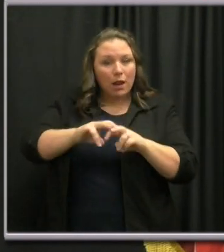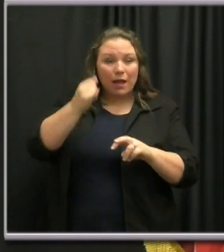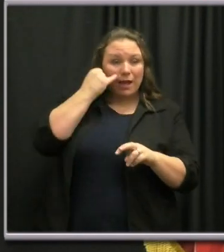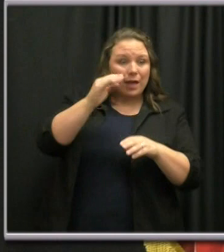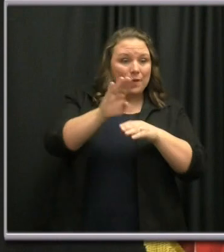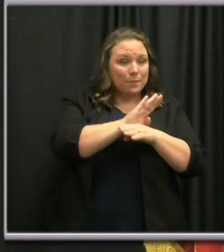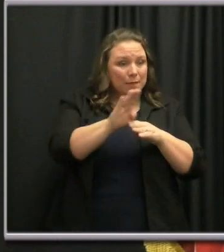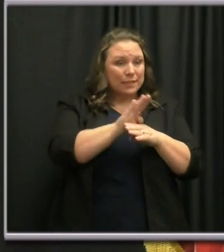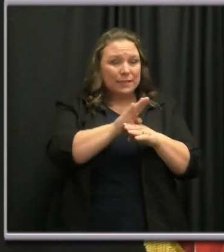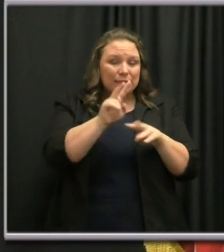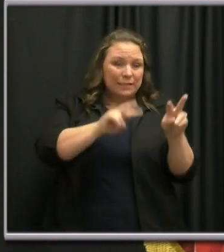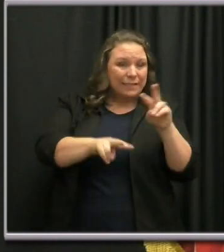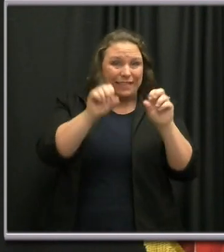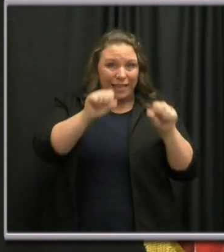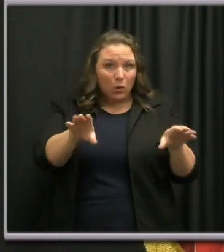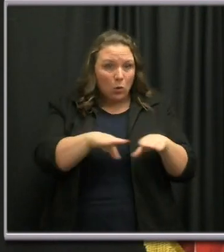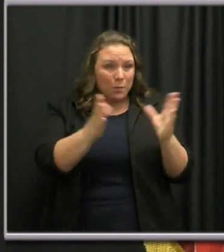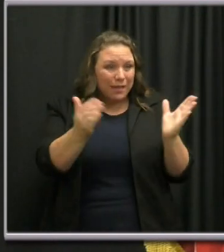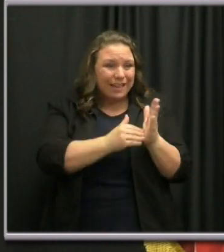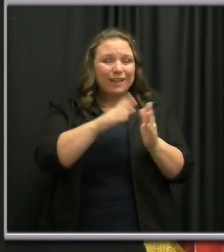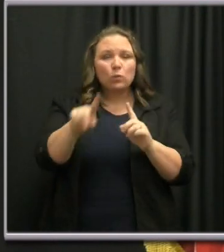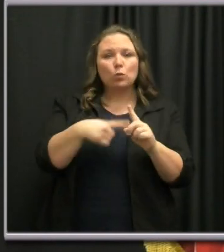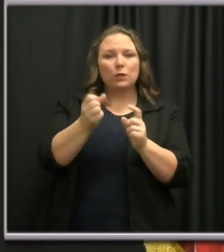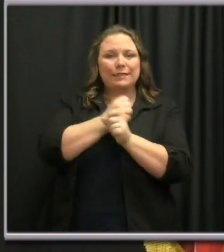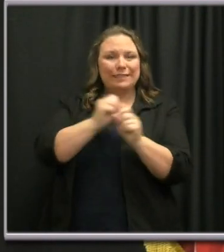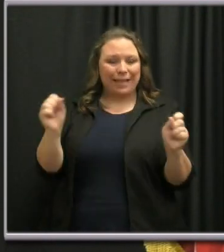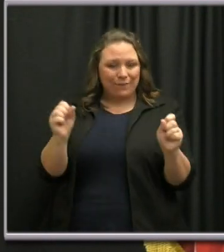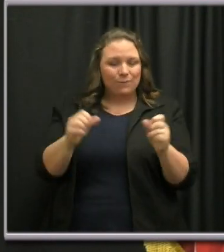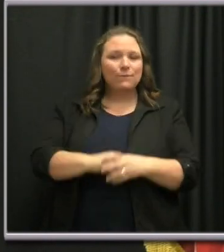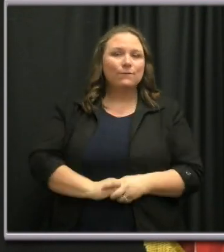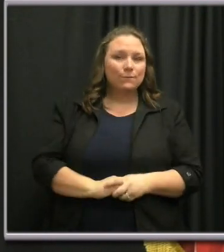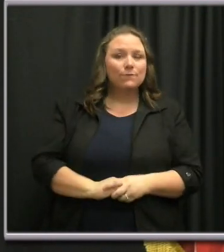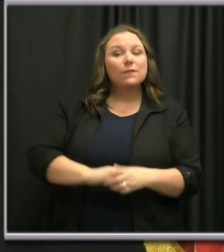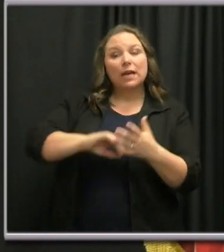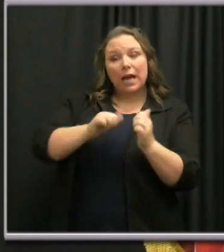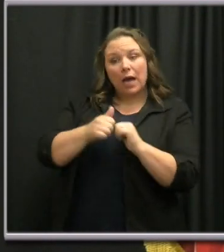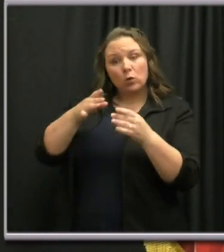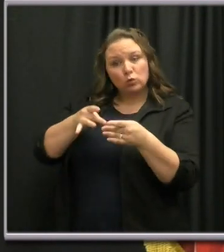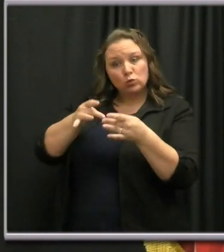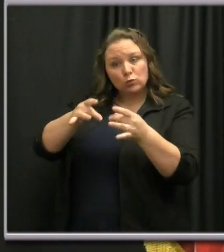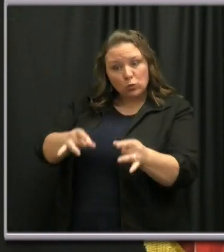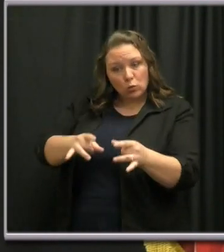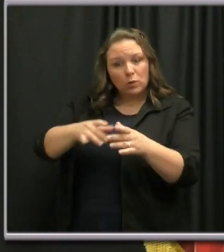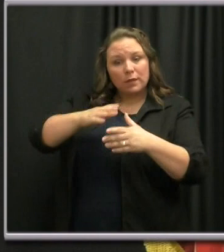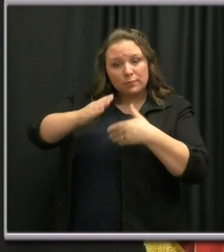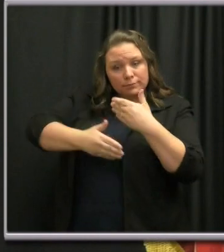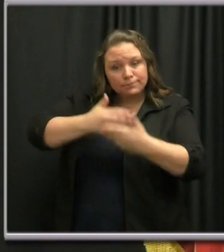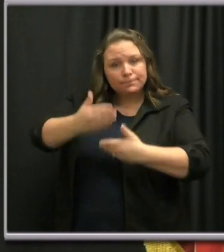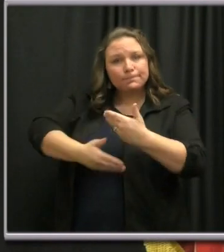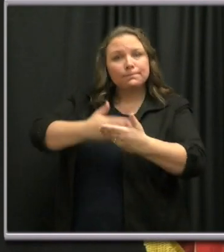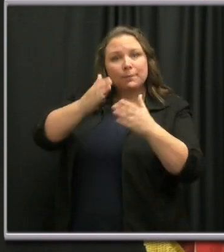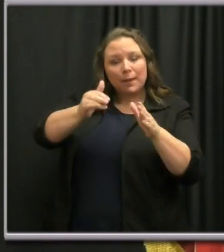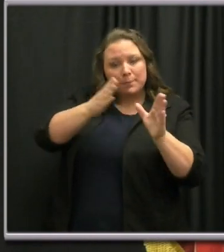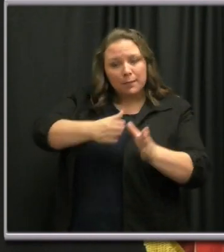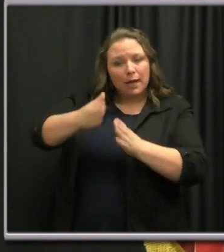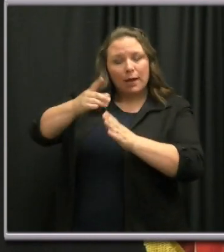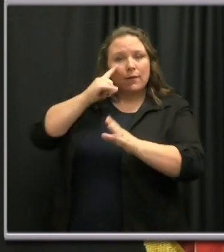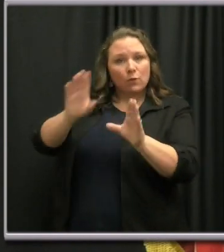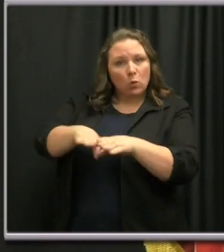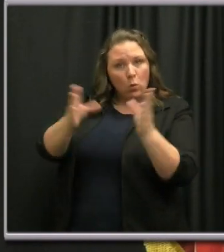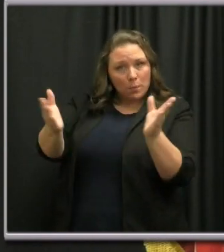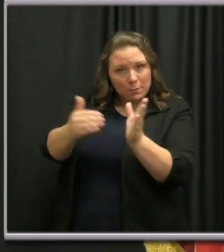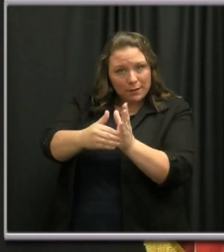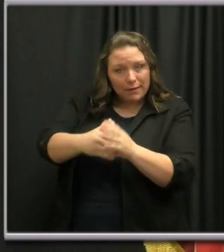are safe to reopen, how businesses can be smoothly phased into a responsible reopening strategy, and